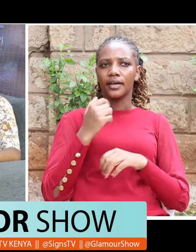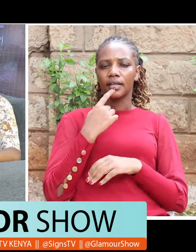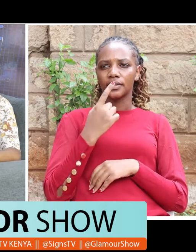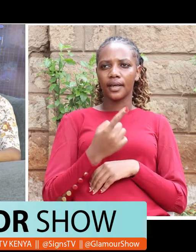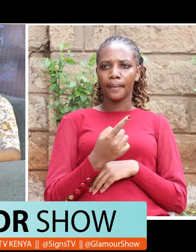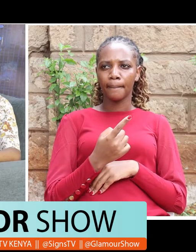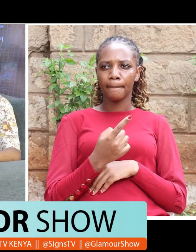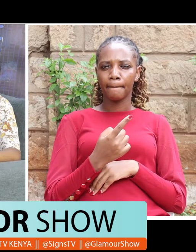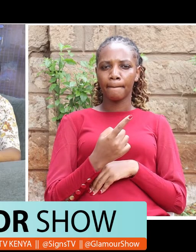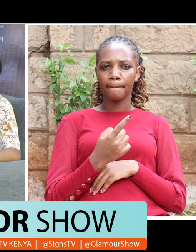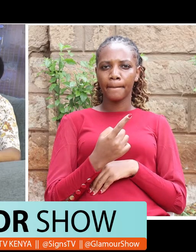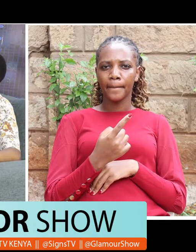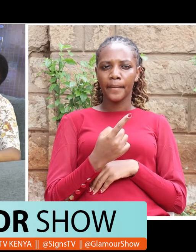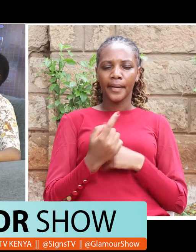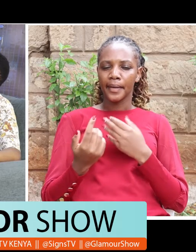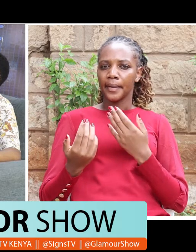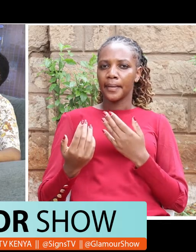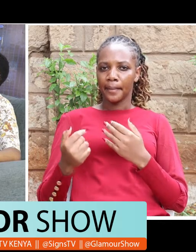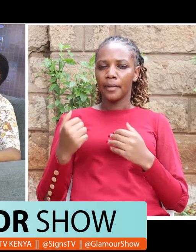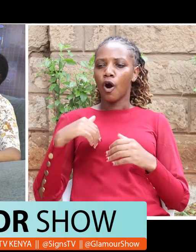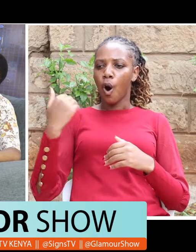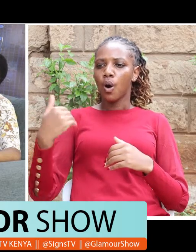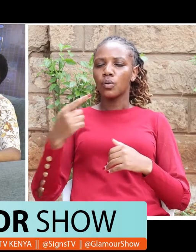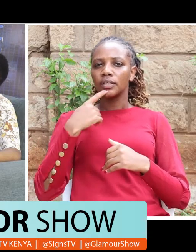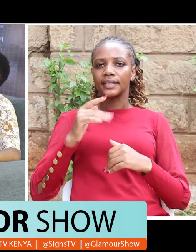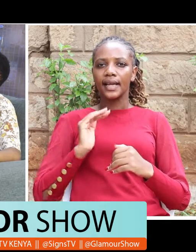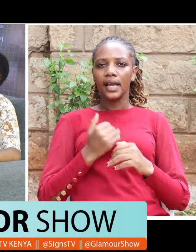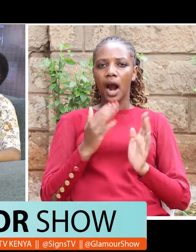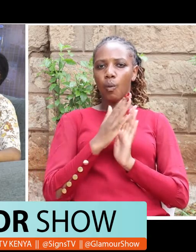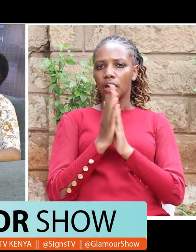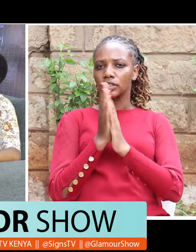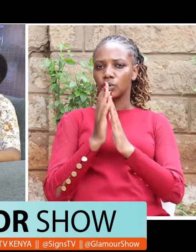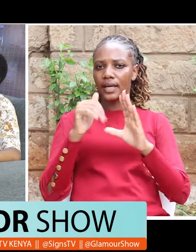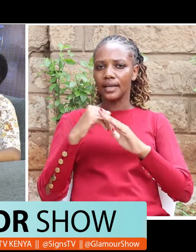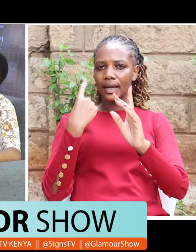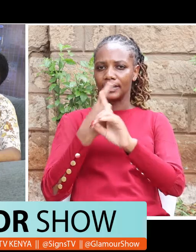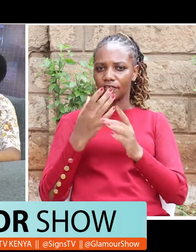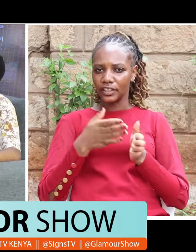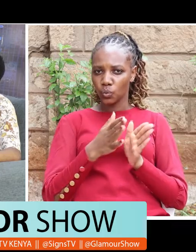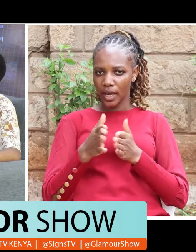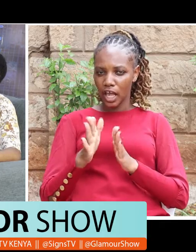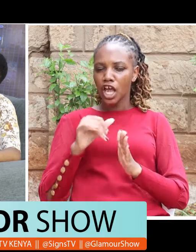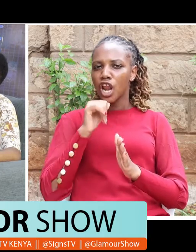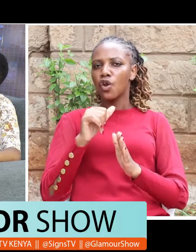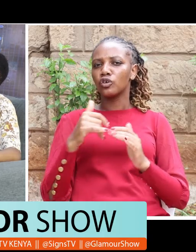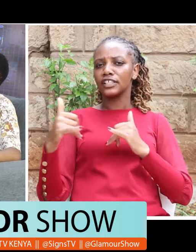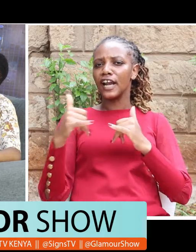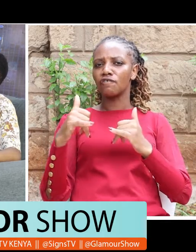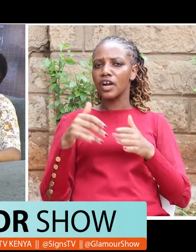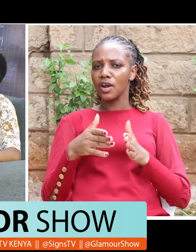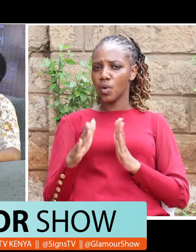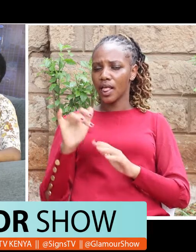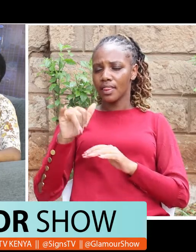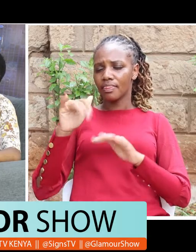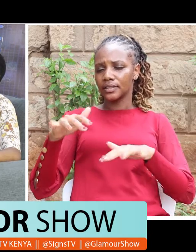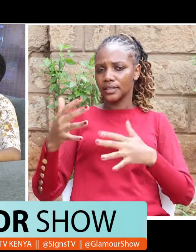it's the bit of telling our story in our own way, not in a foreign way. That is how we